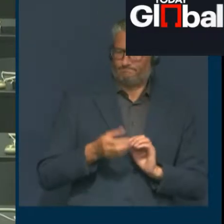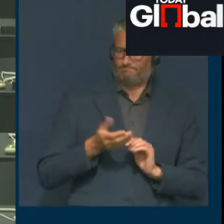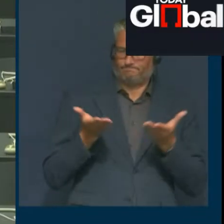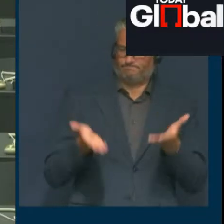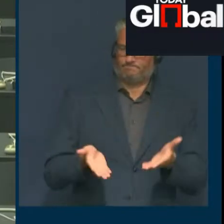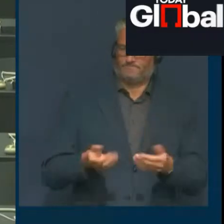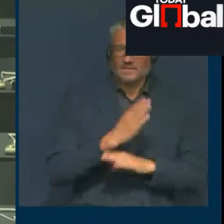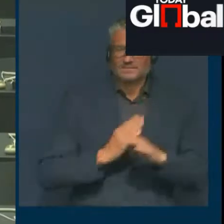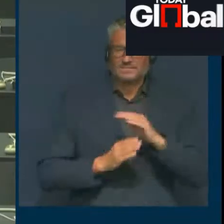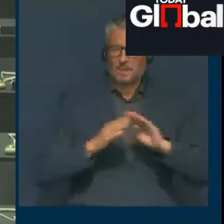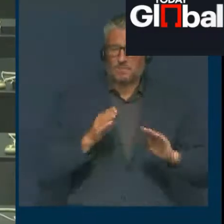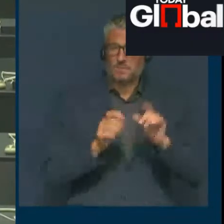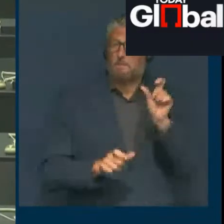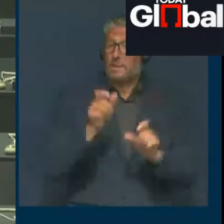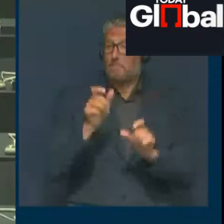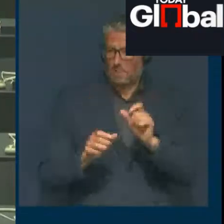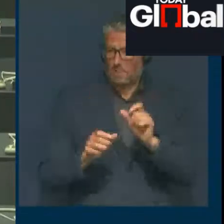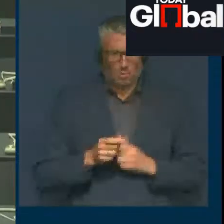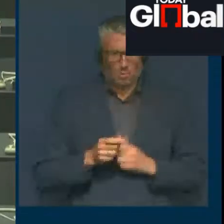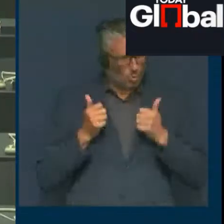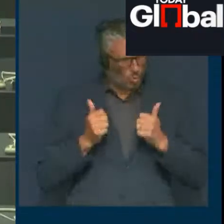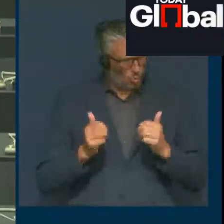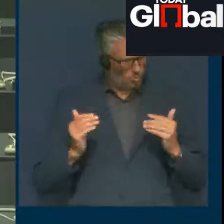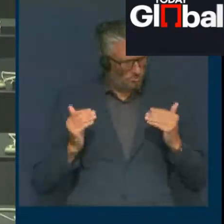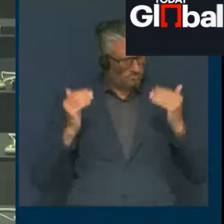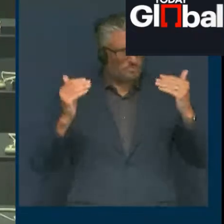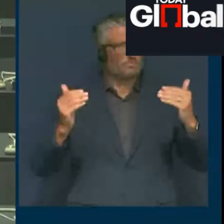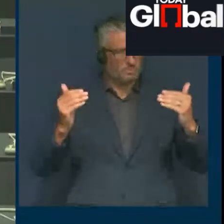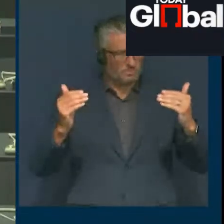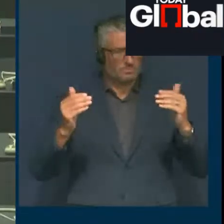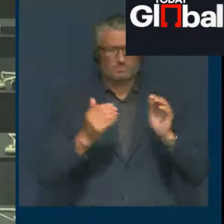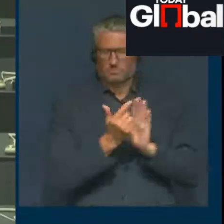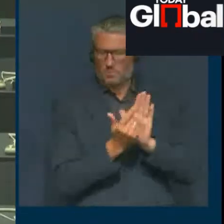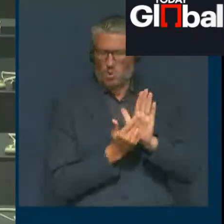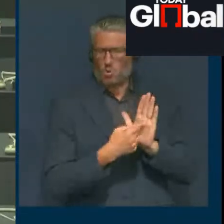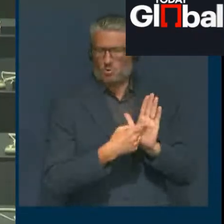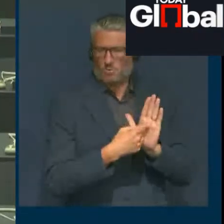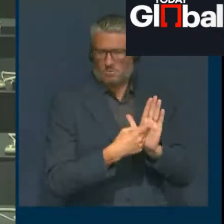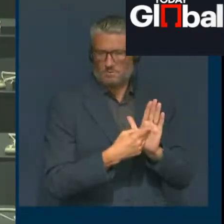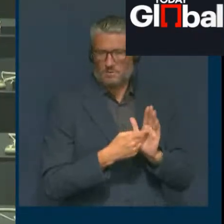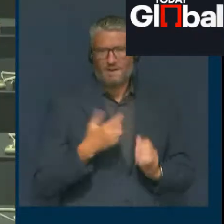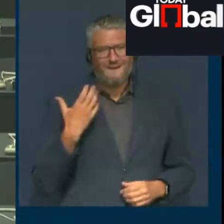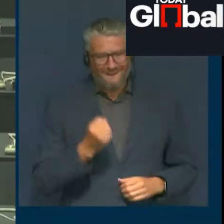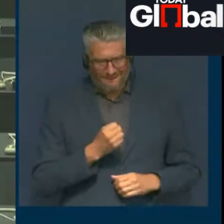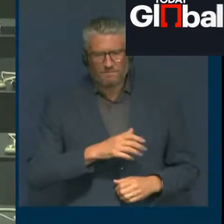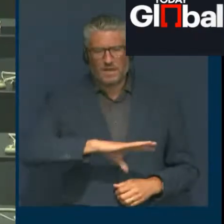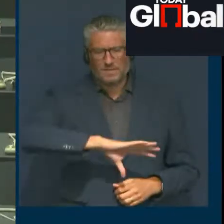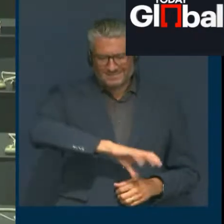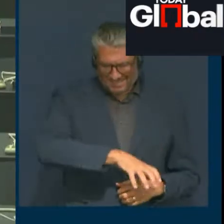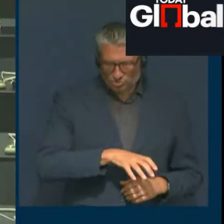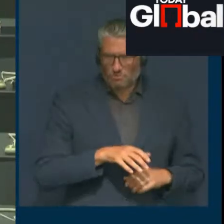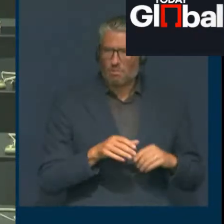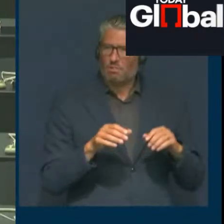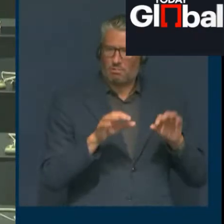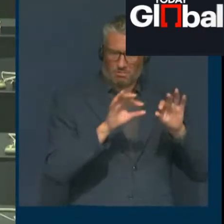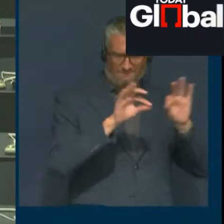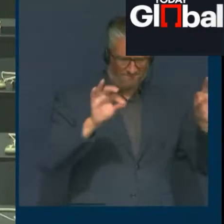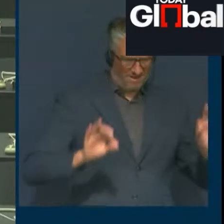is a step forward to ensure that the national legislative framework is in line with the provisions of the Convention.